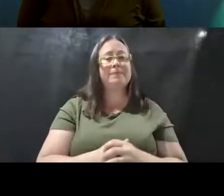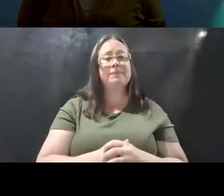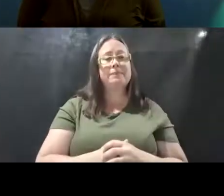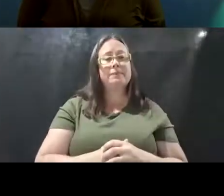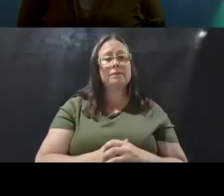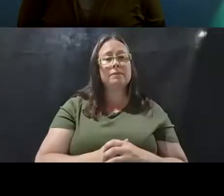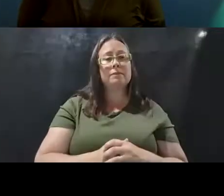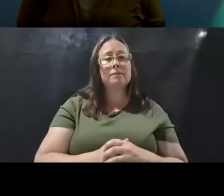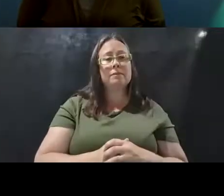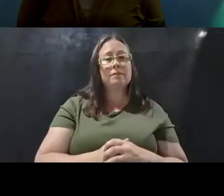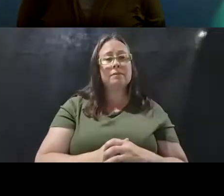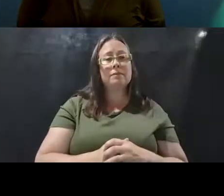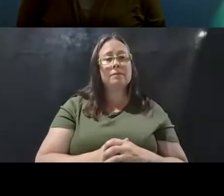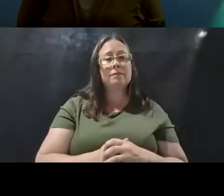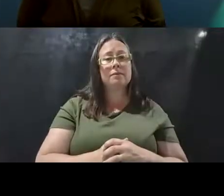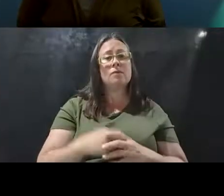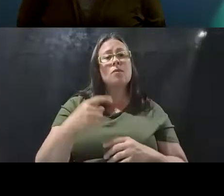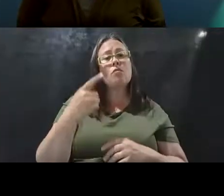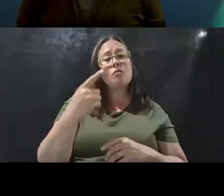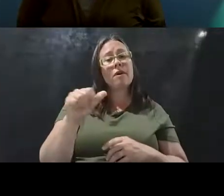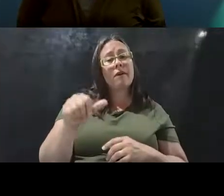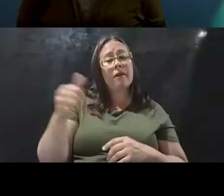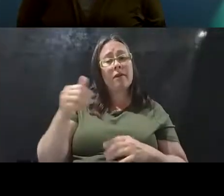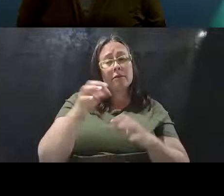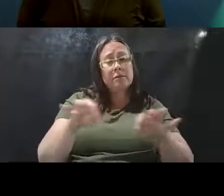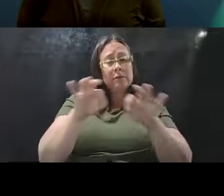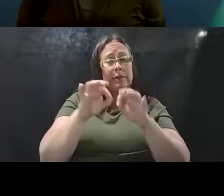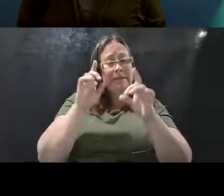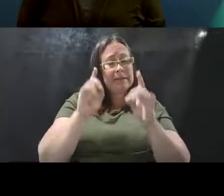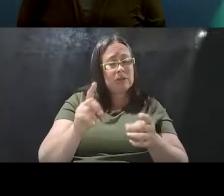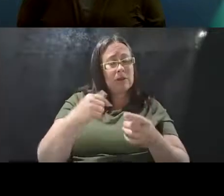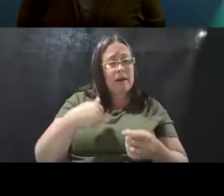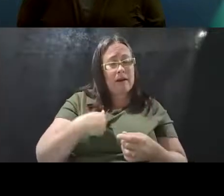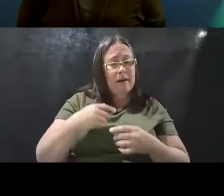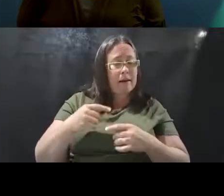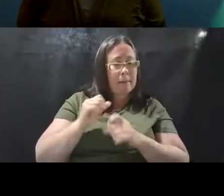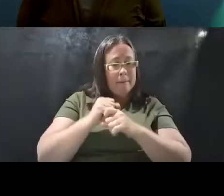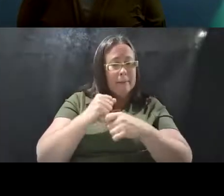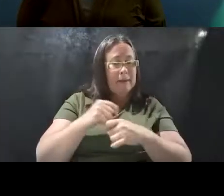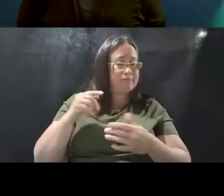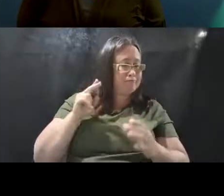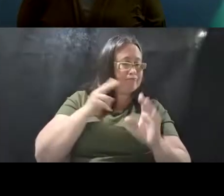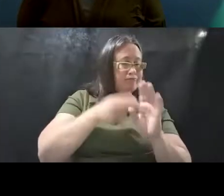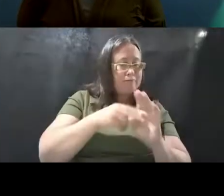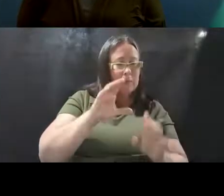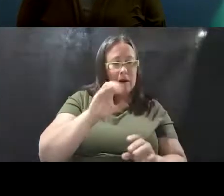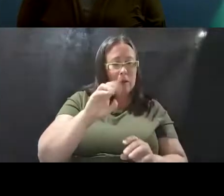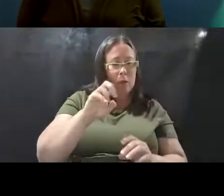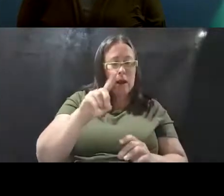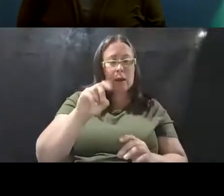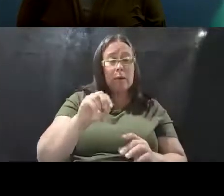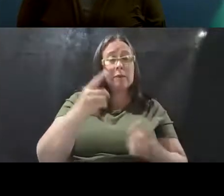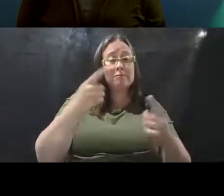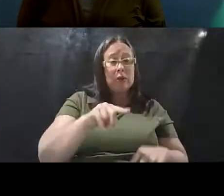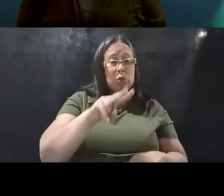So one of the other important decisions that I made when I first came to Colorado was in 2007